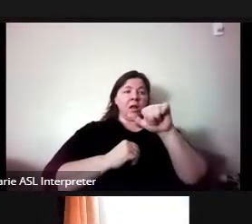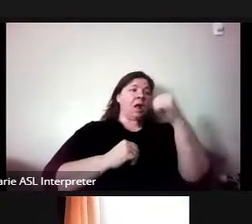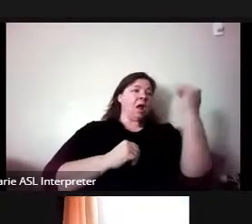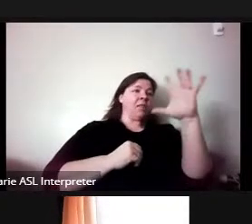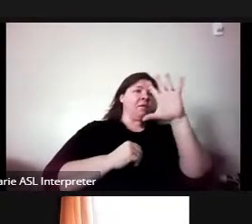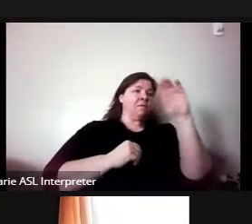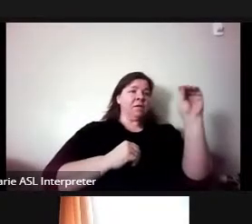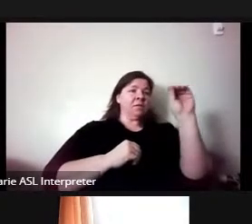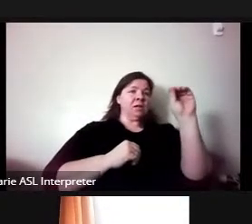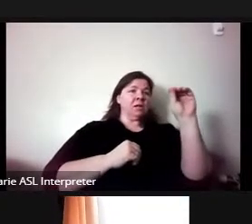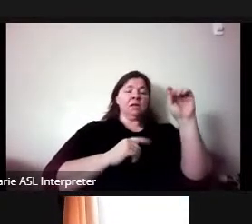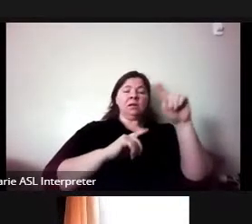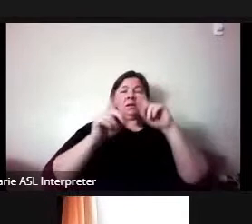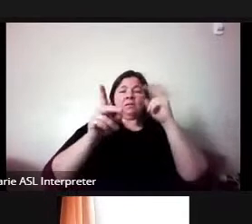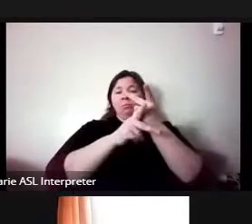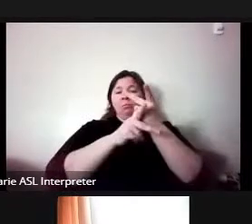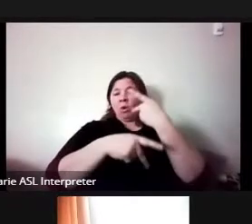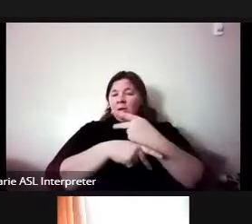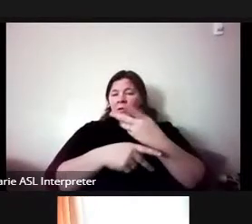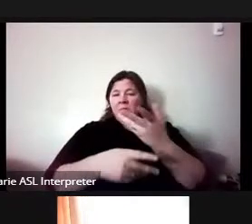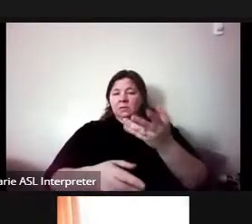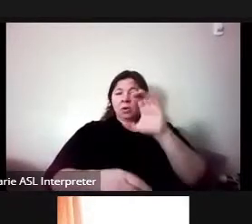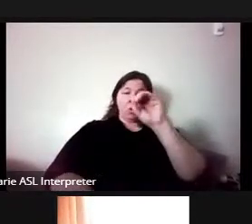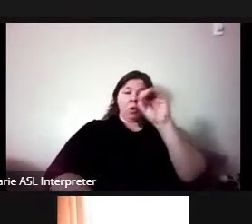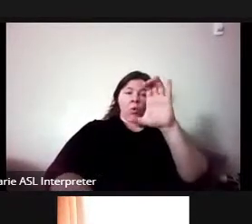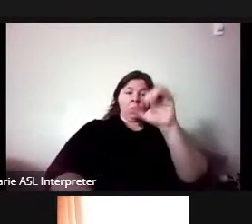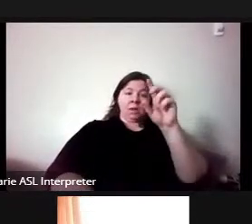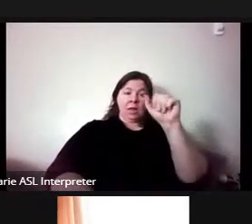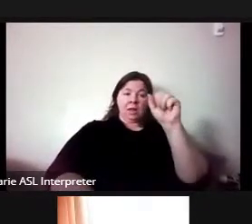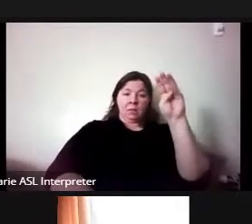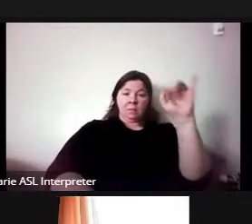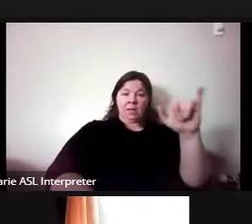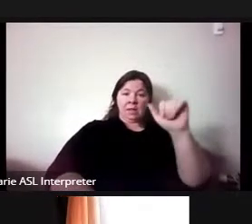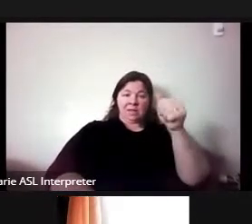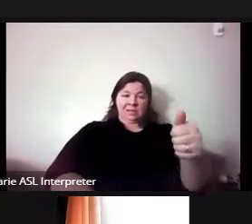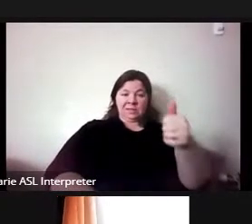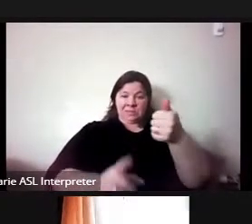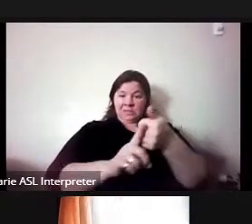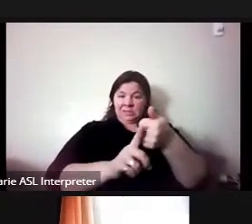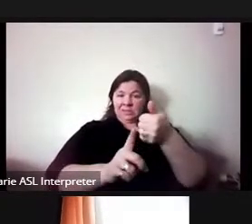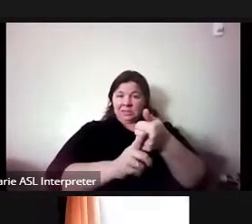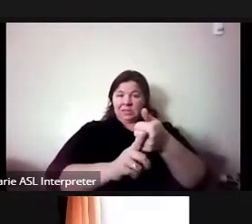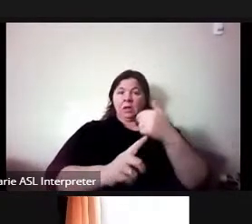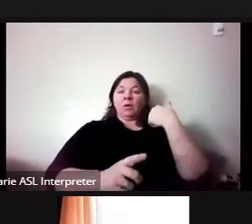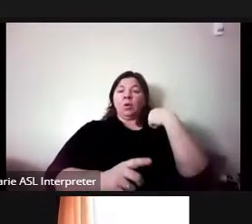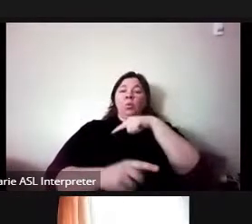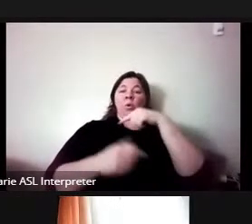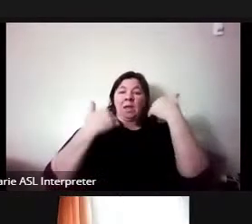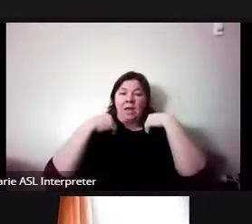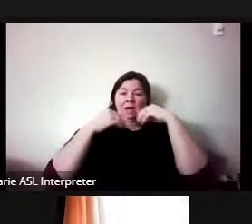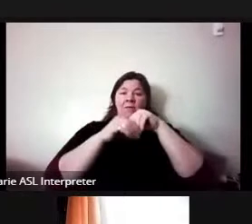Academy itself. So guys, we have our hand in our hands.